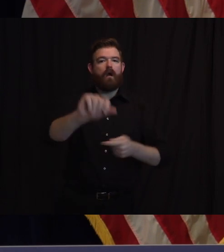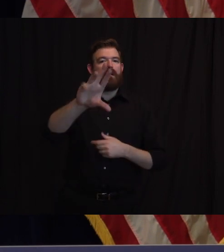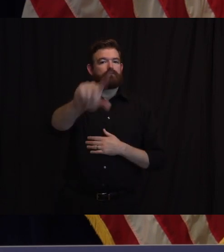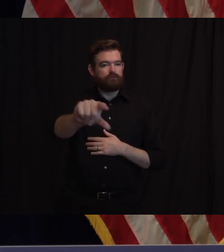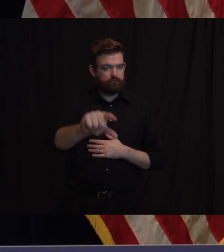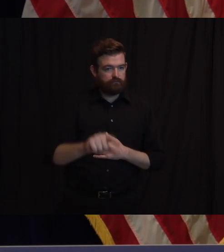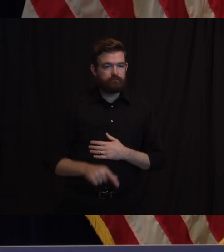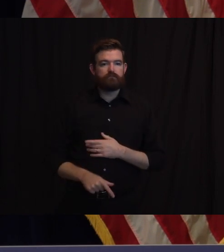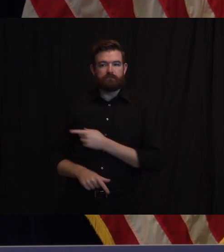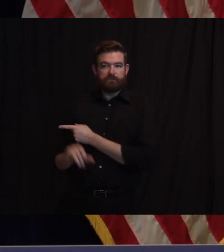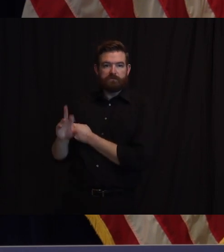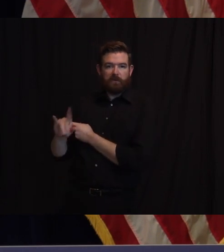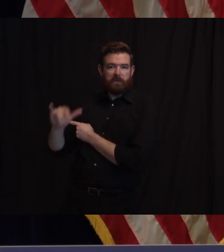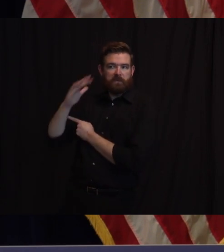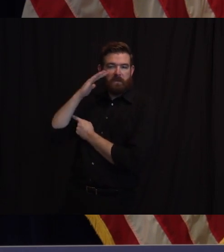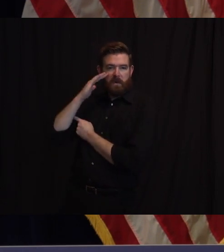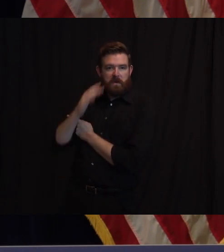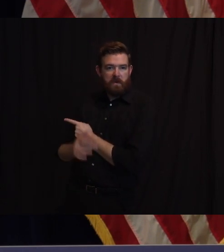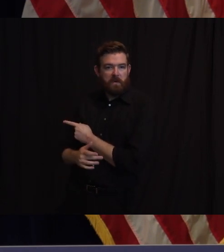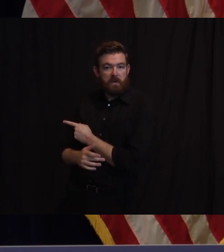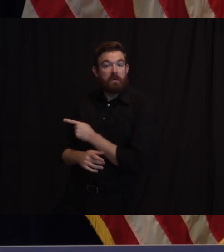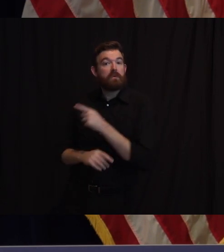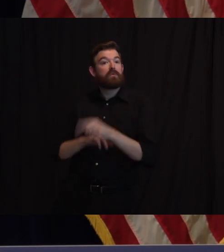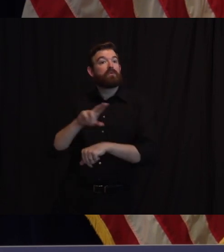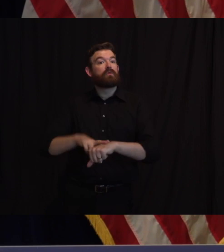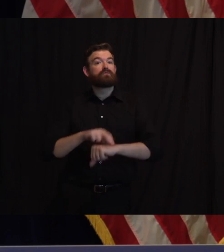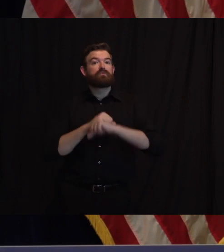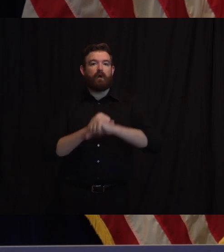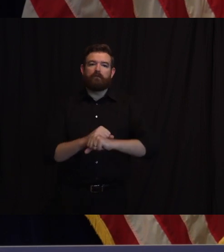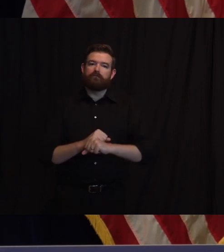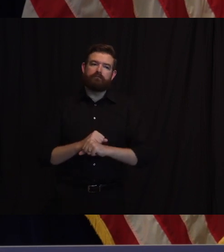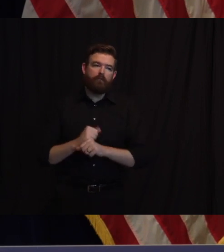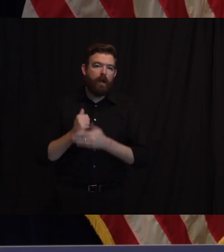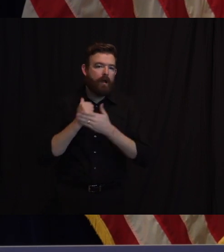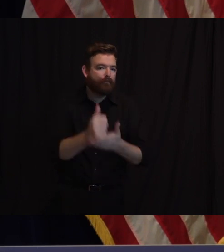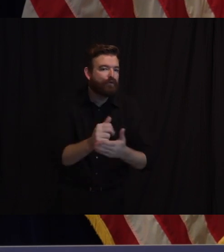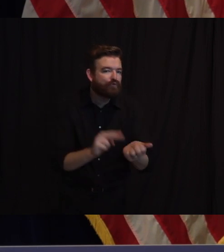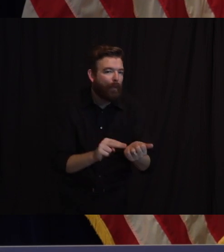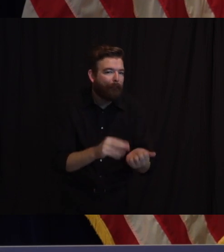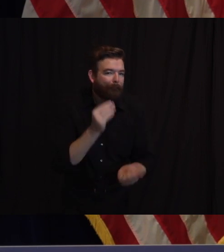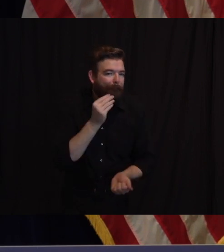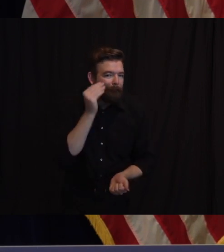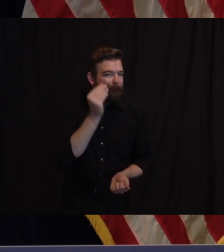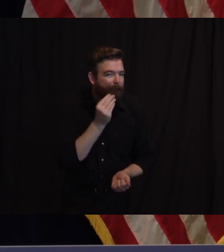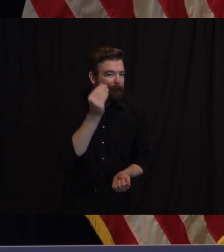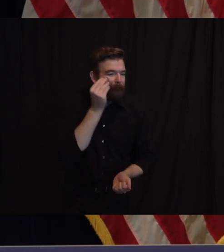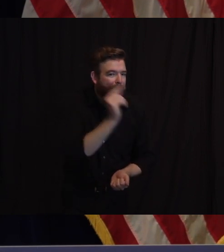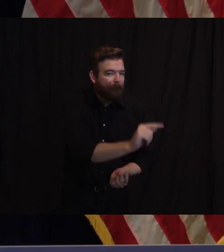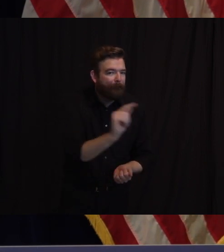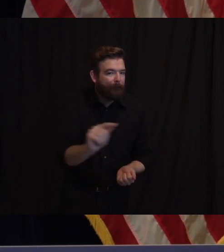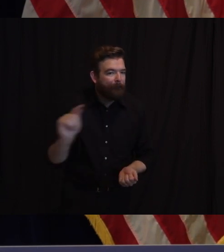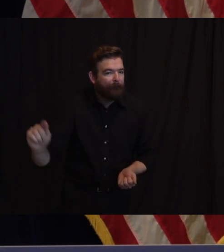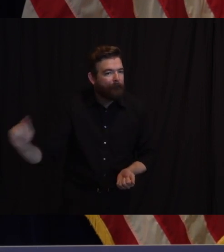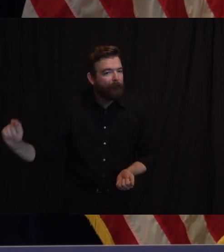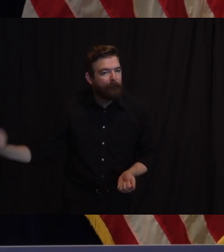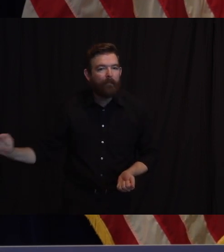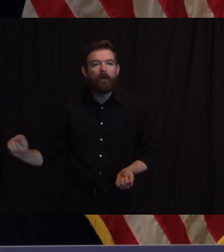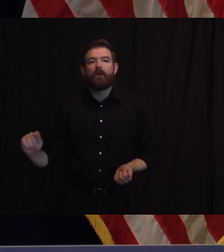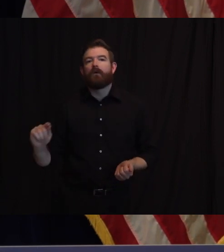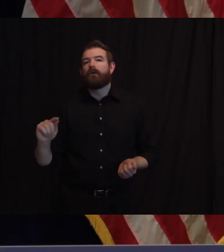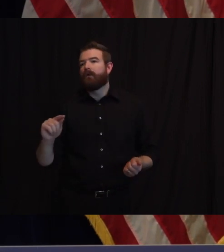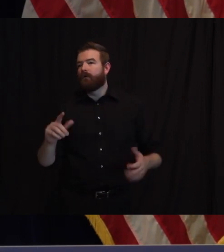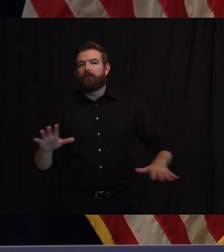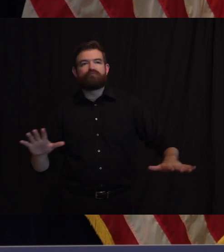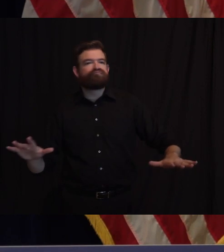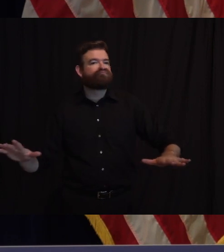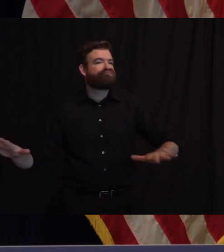they are all over our long-term care facilities in particular. We have them stretched out up and down the